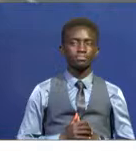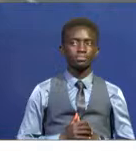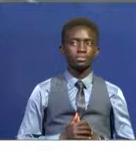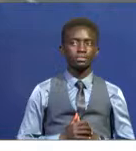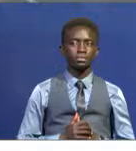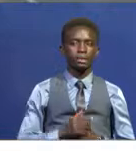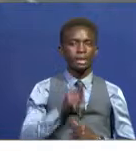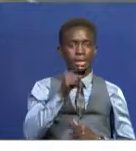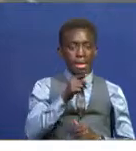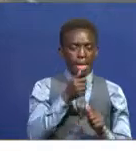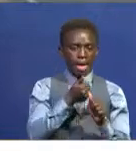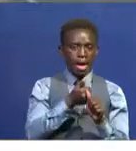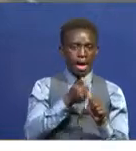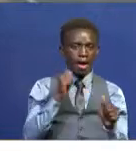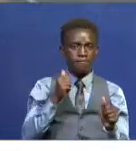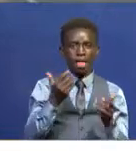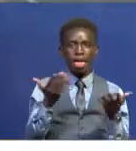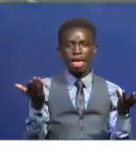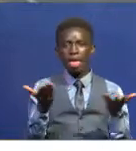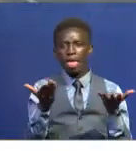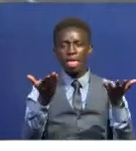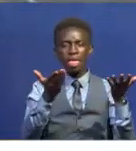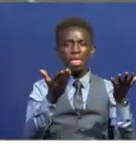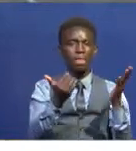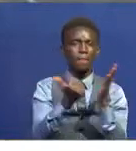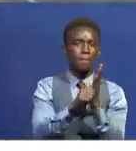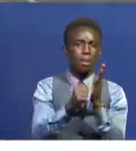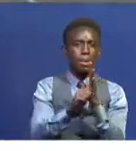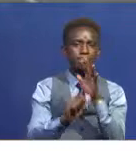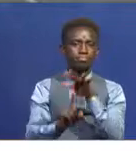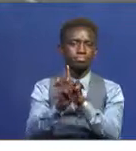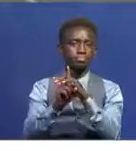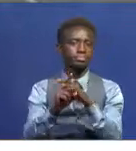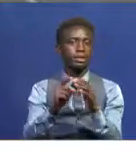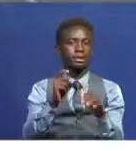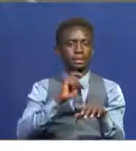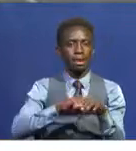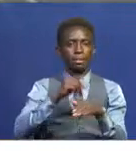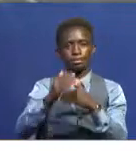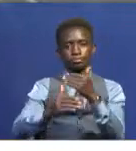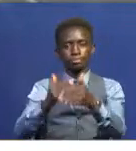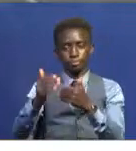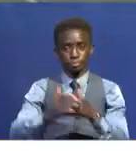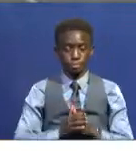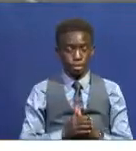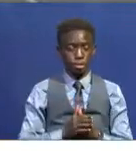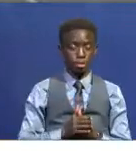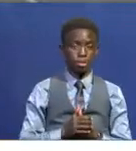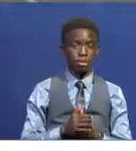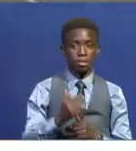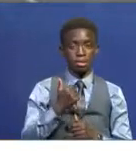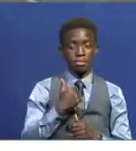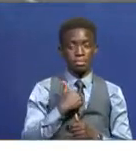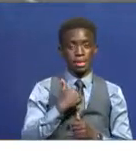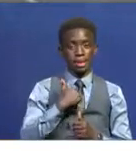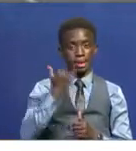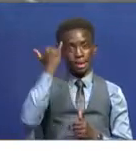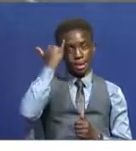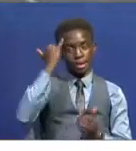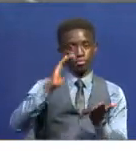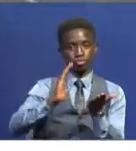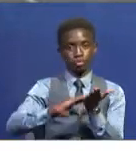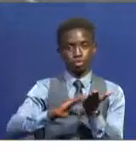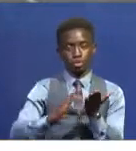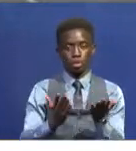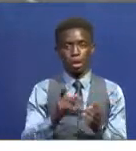to avoid any pitfalls or red flags along the path. And what I'd prescribe is you